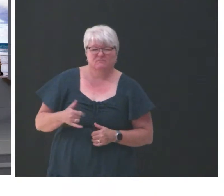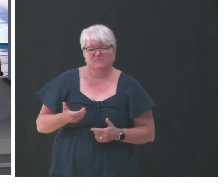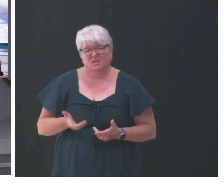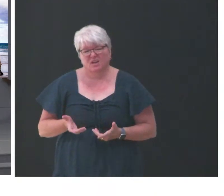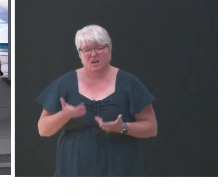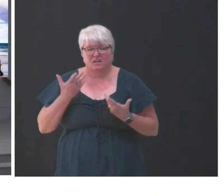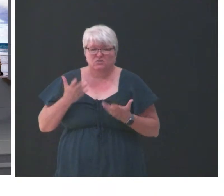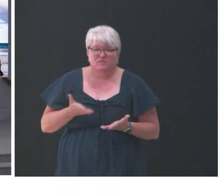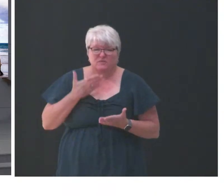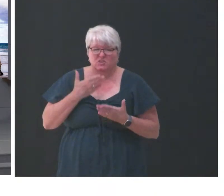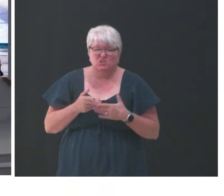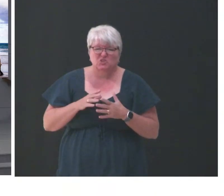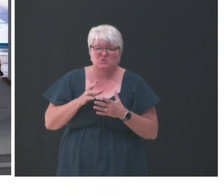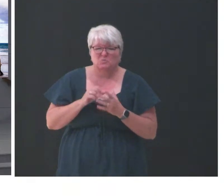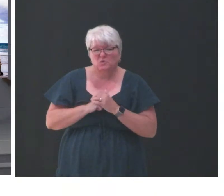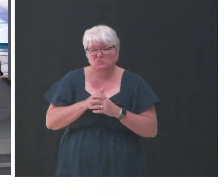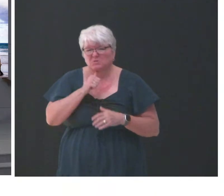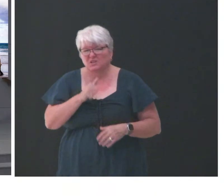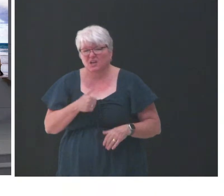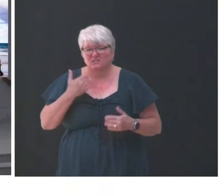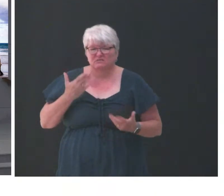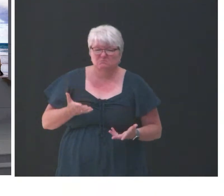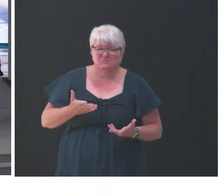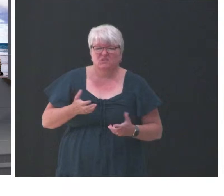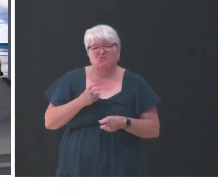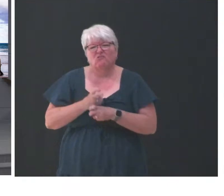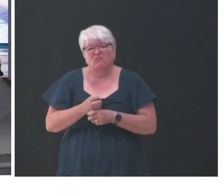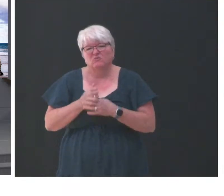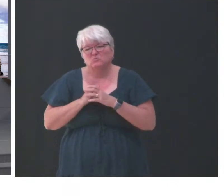going to be today. It's going to be pretty hard.